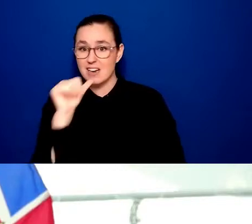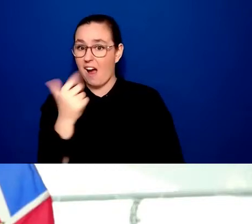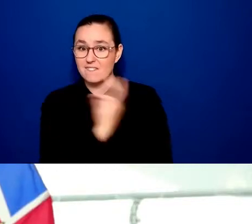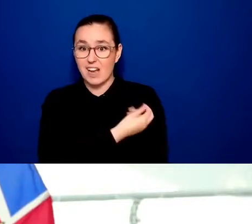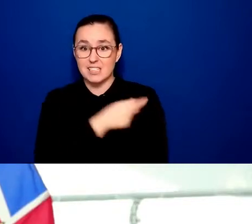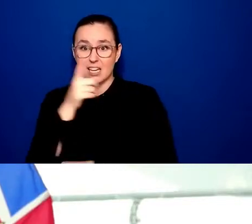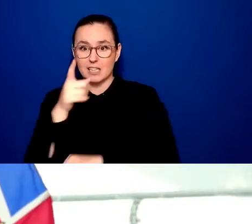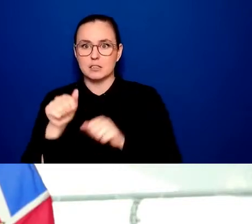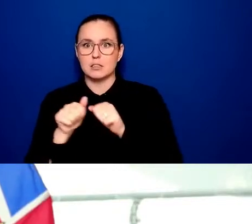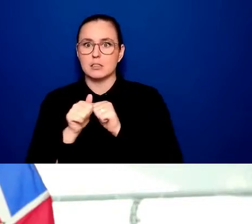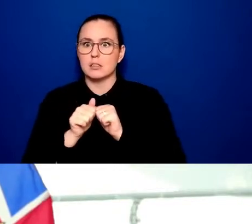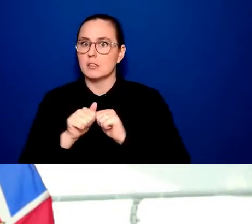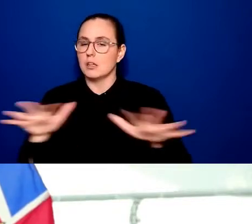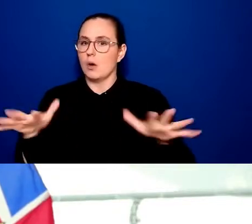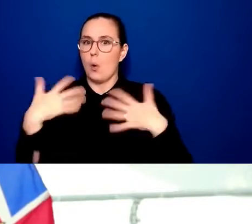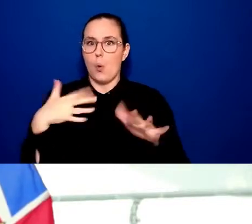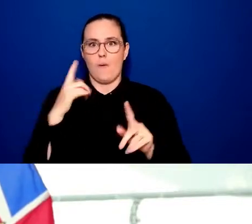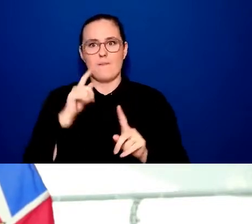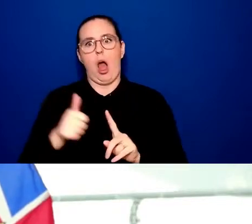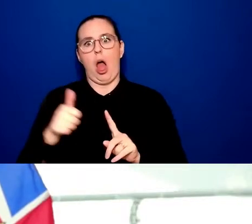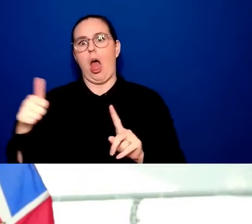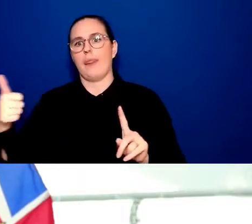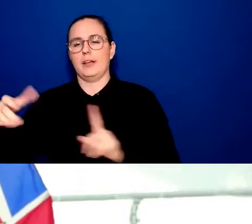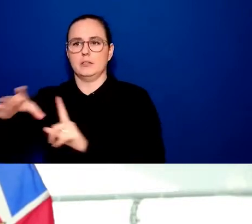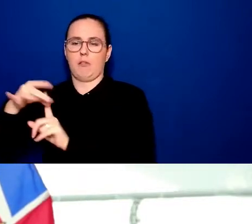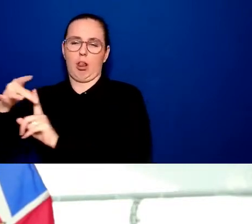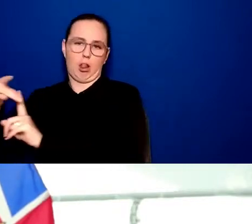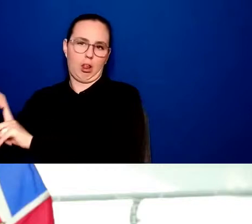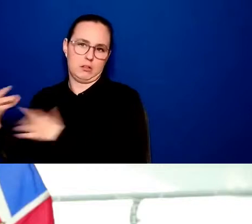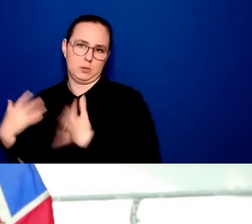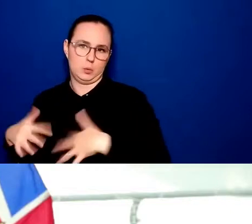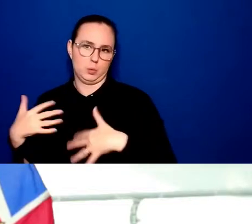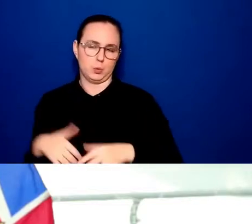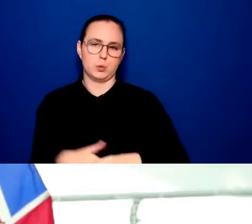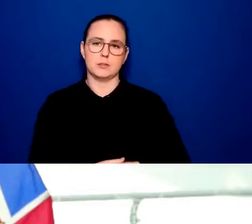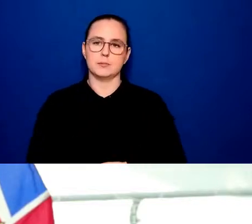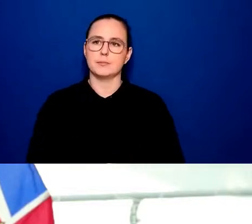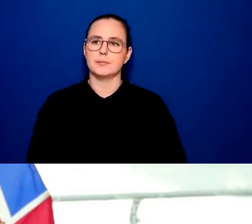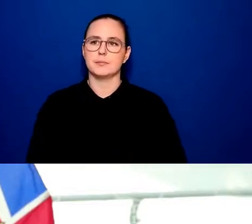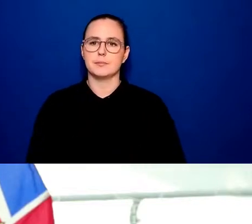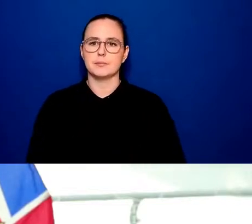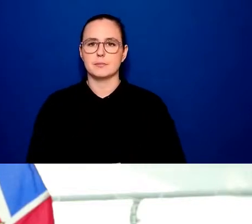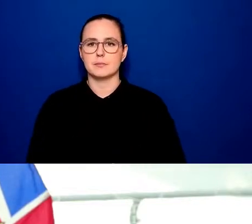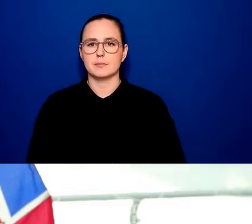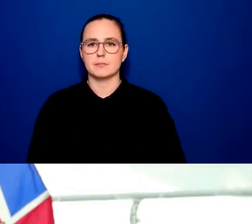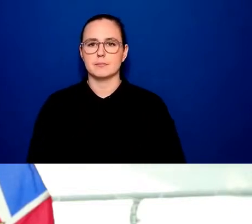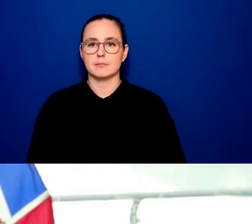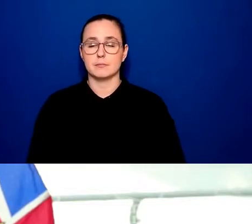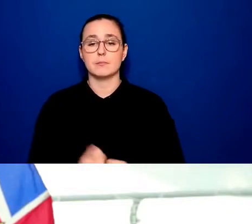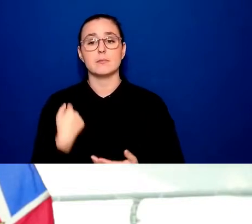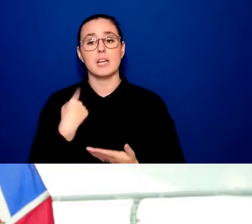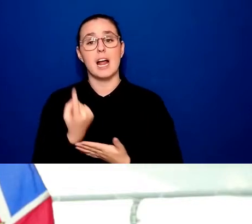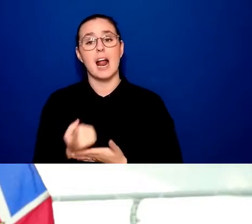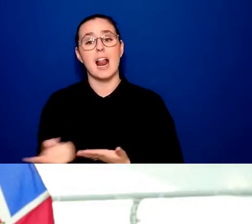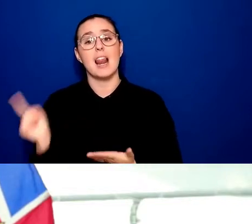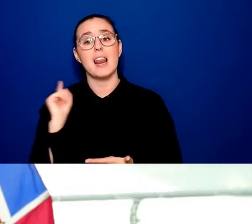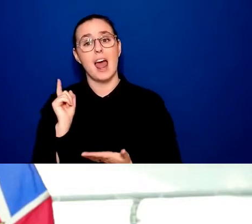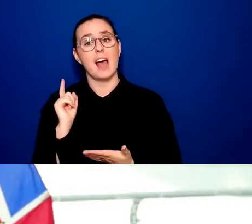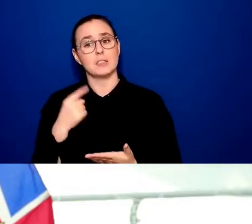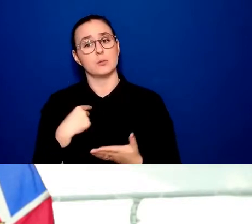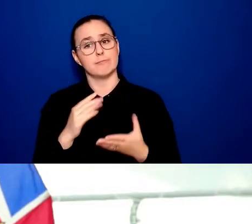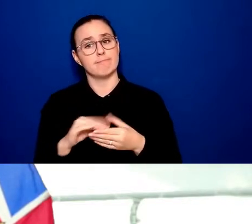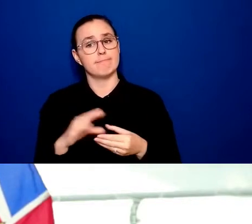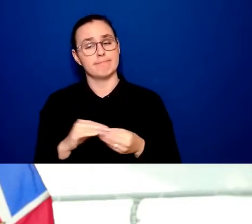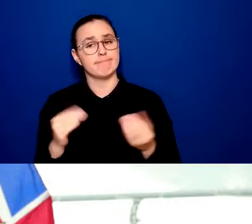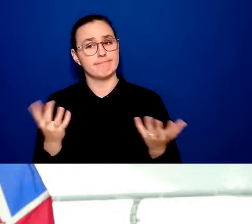risk. Last week I reported that because of increasing COVID pressures, and we have over the last number of weeks, we have